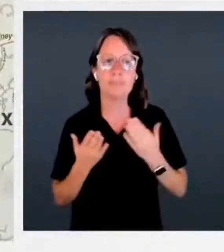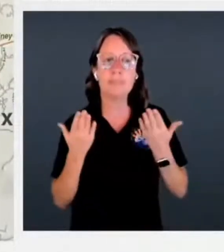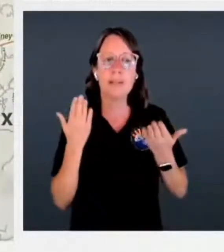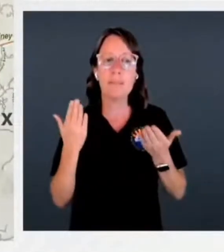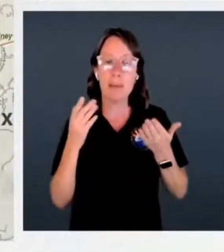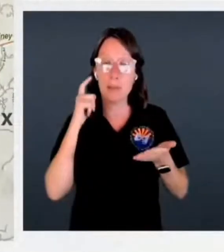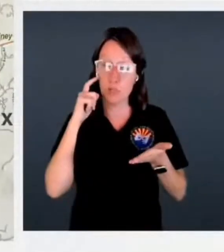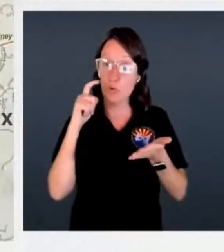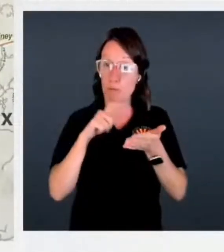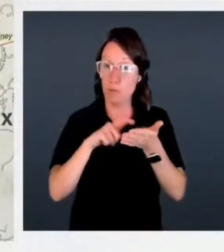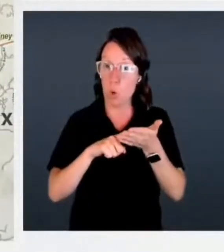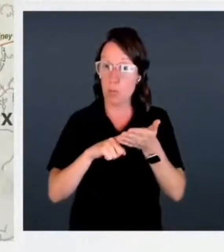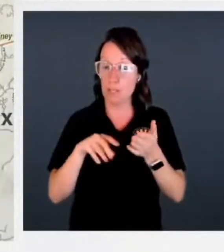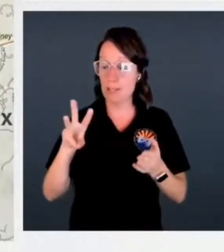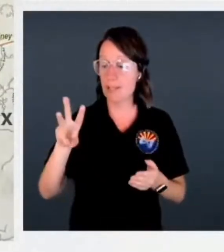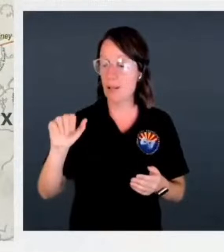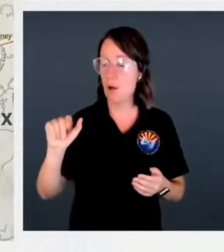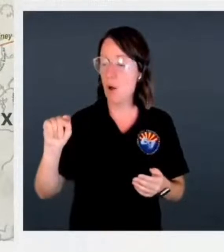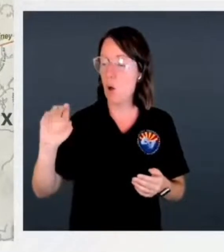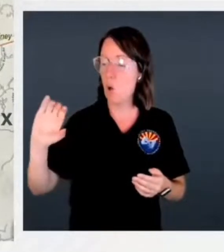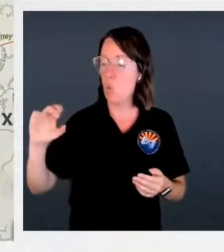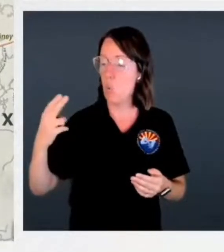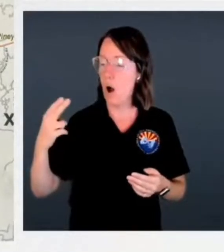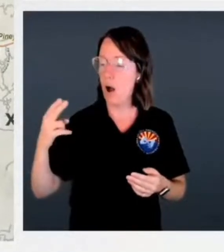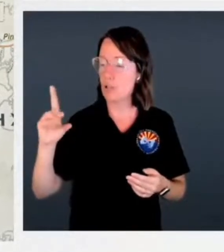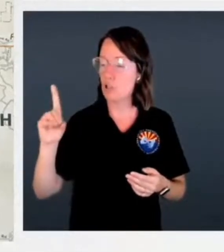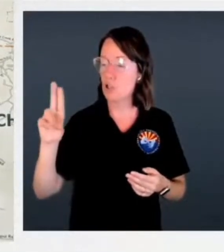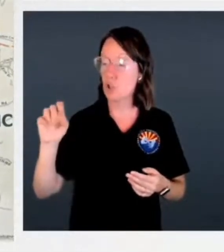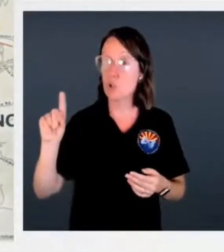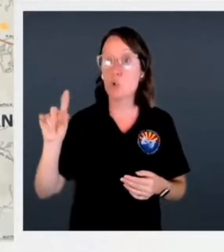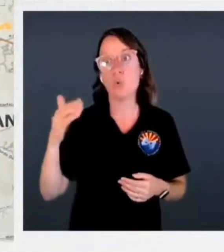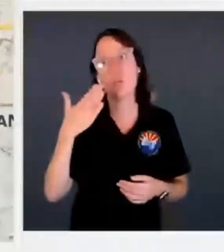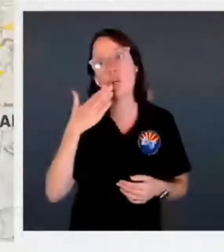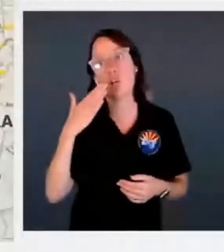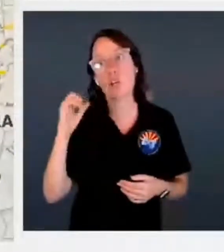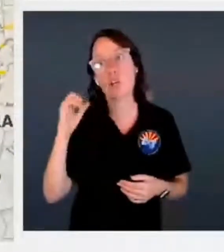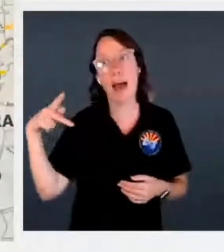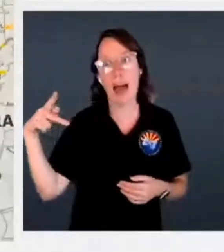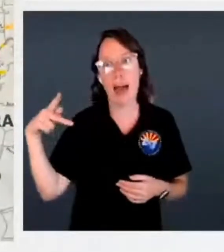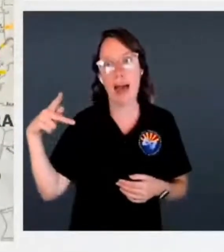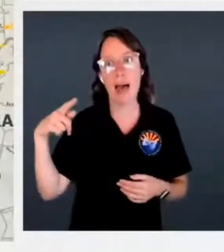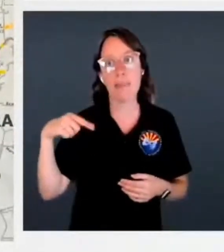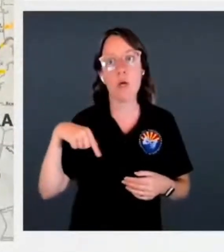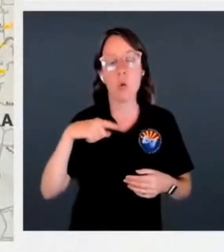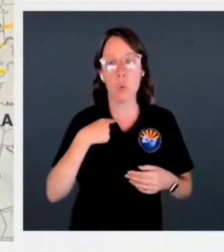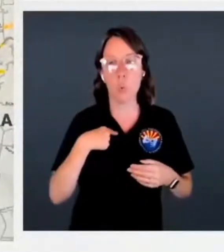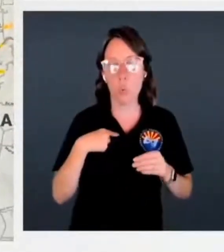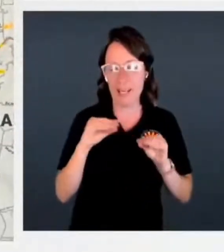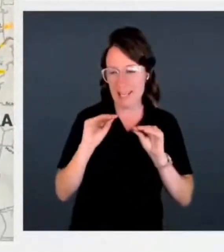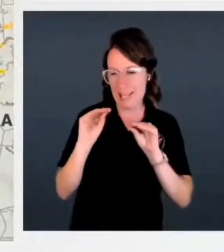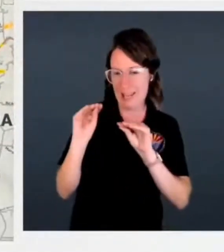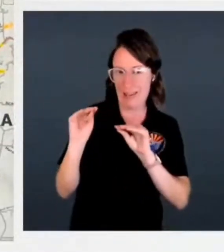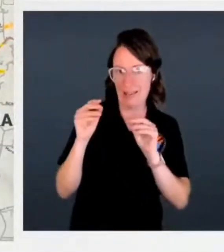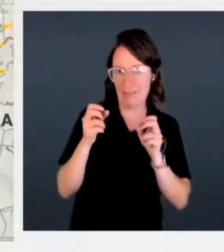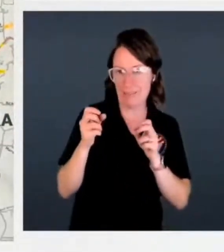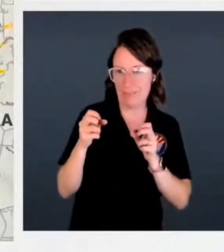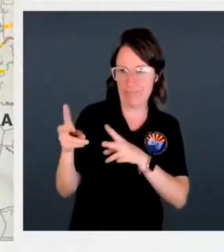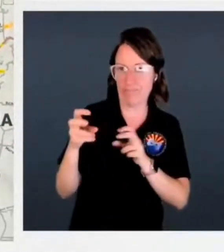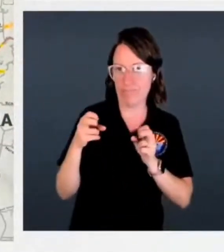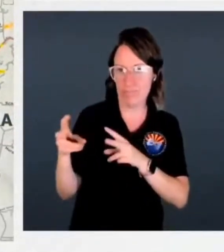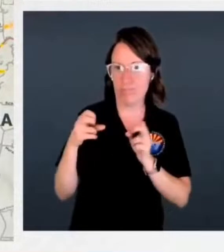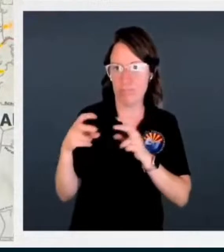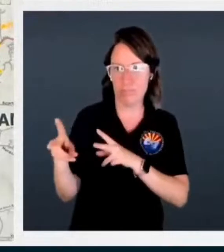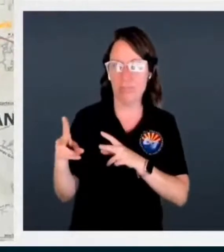Duty, good app that feeds from us, they're having a really big heat signature, and that's getting concerning. We're getting a lot of phone calls on